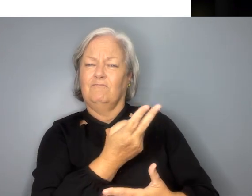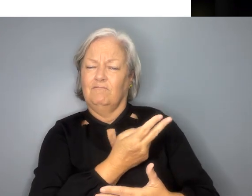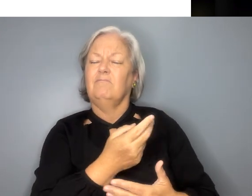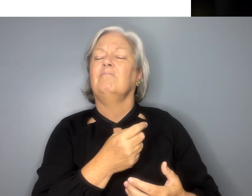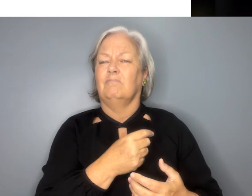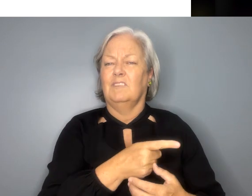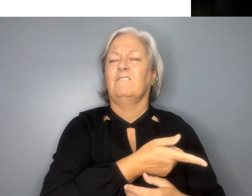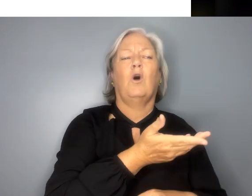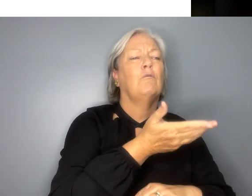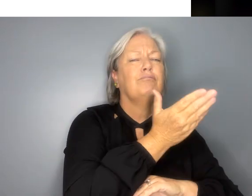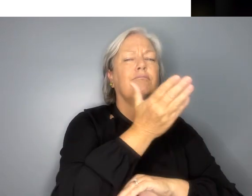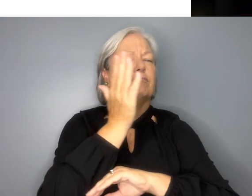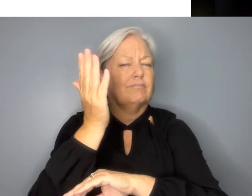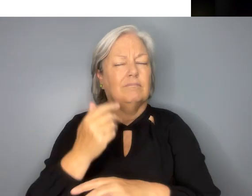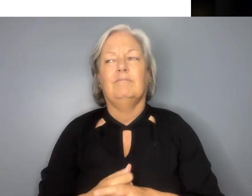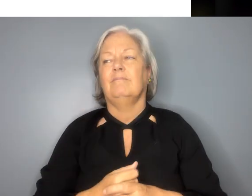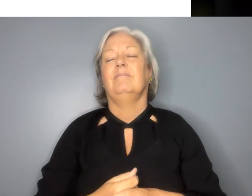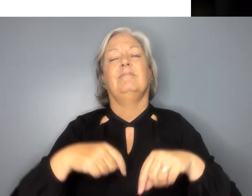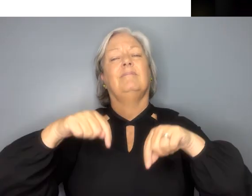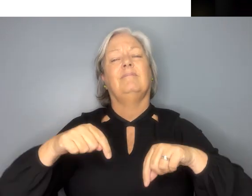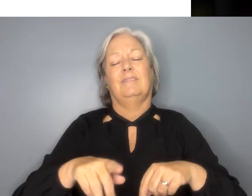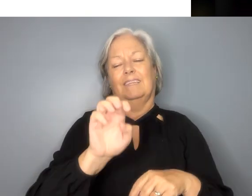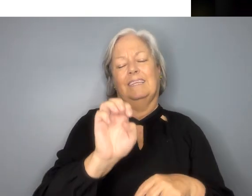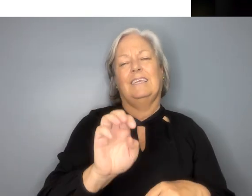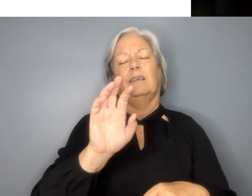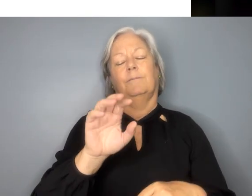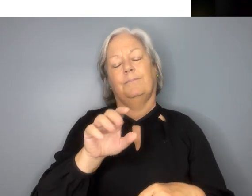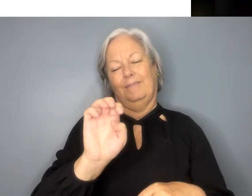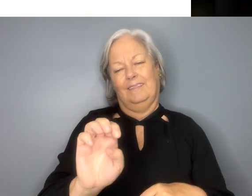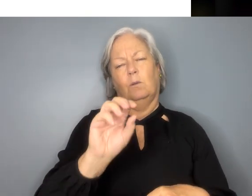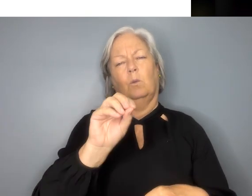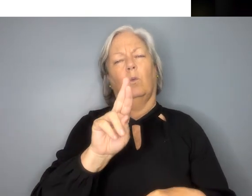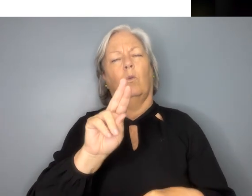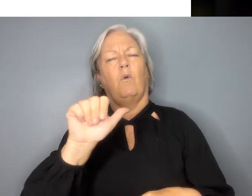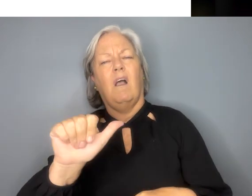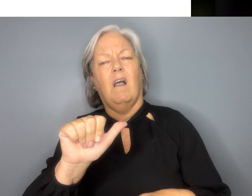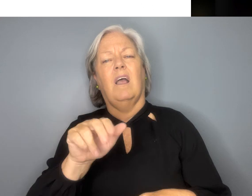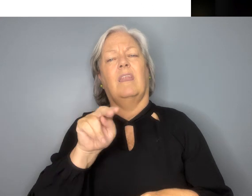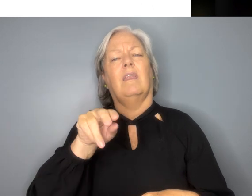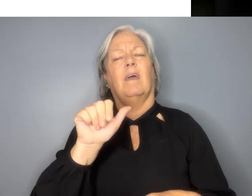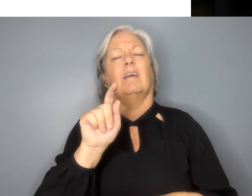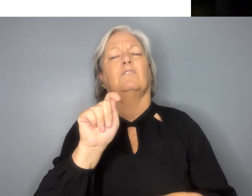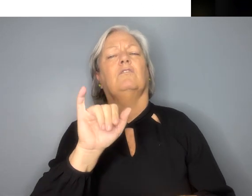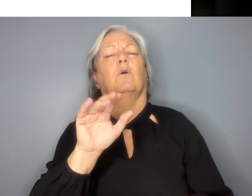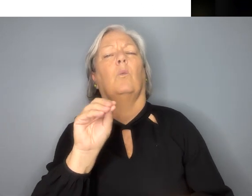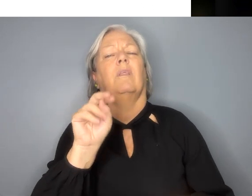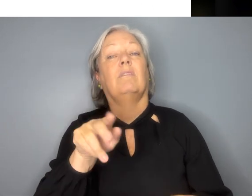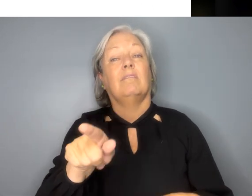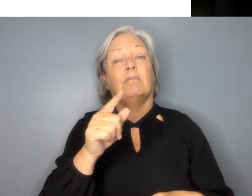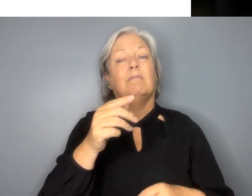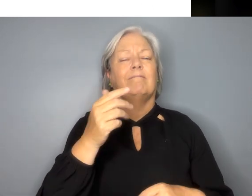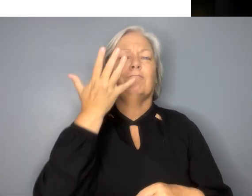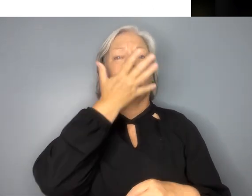reflection. I would also like to acknowledge the Gadigal people of the Eora Nation, who are the traditional custodians of the land that I am speaking from